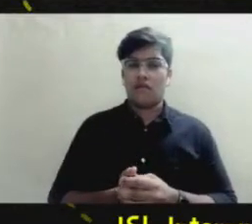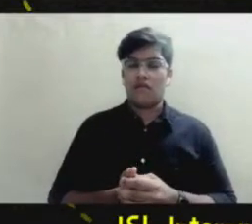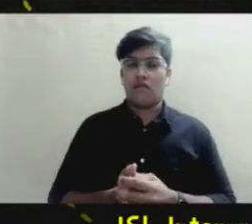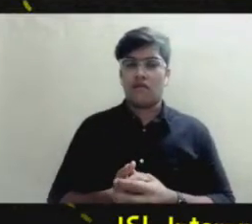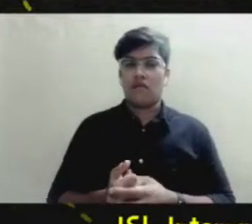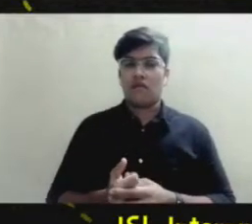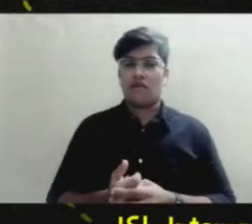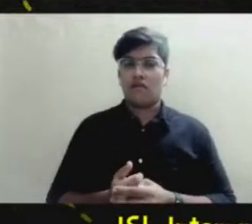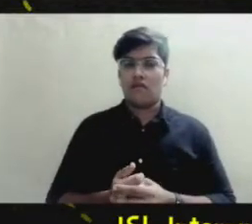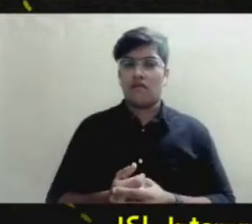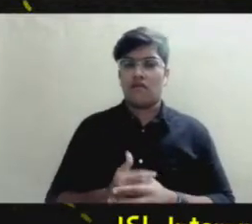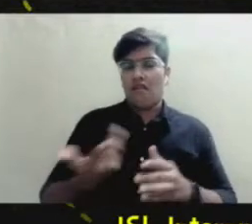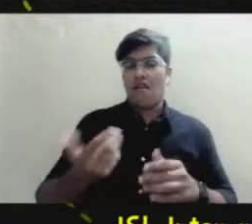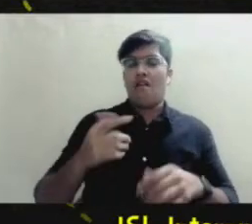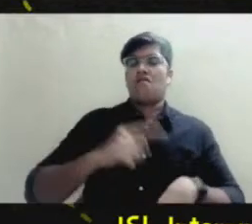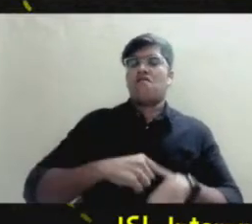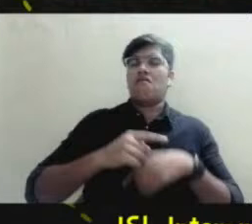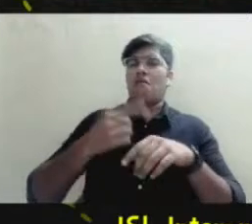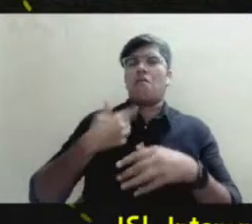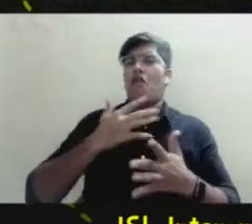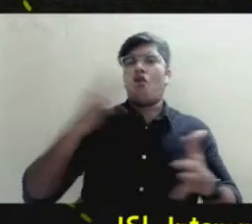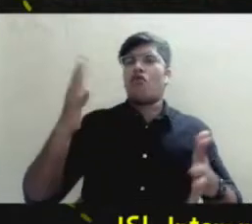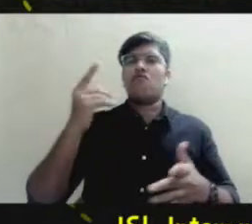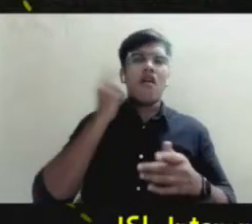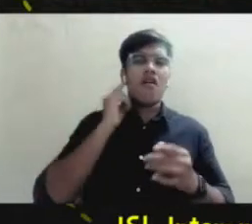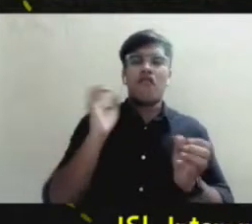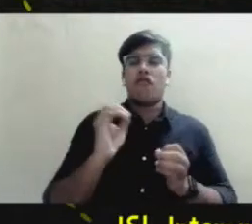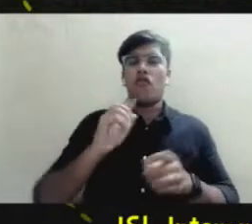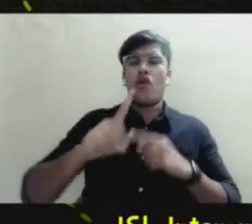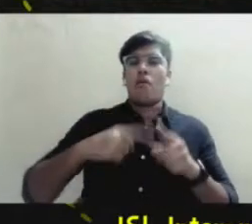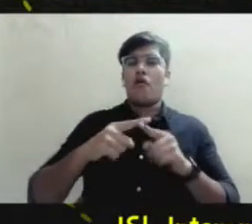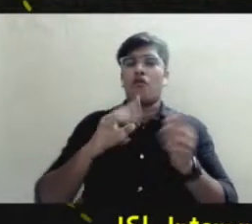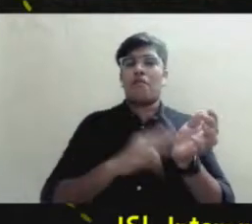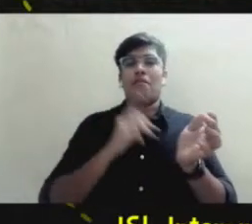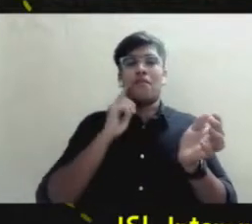very often we don't hear Mirabai like that.